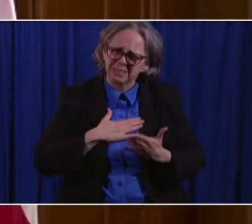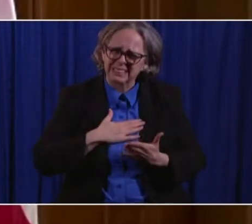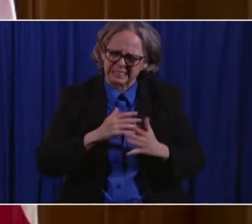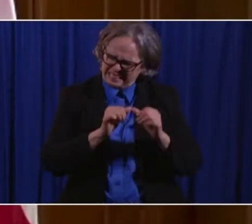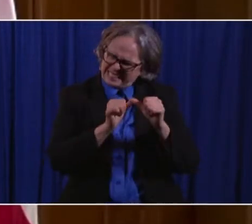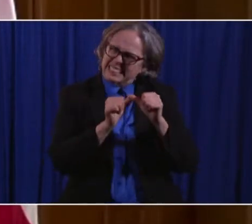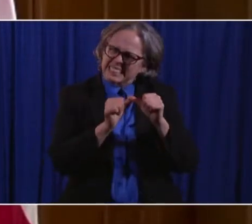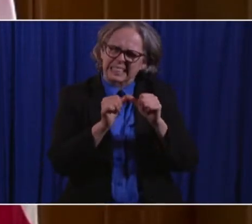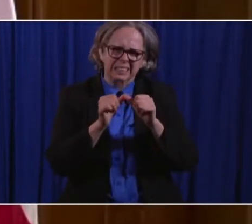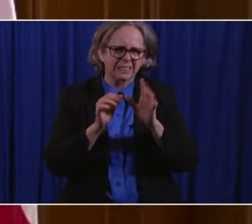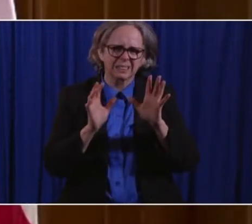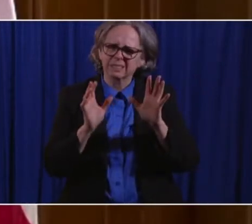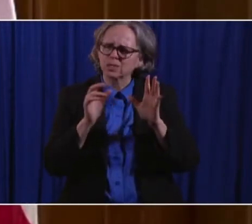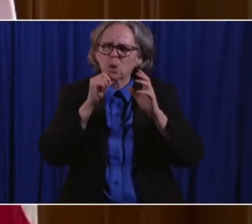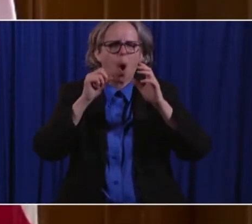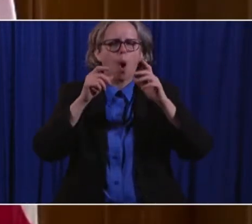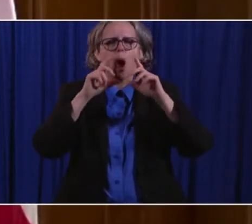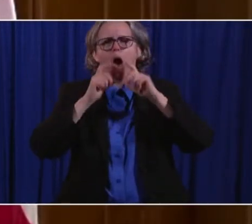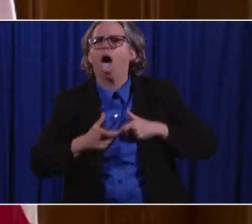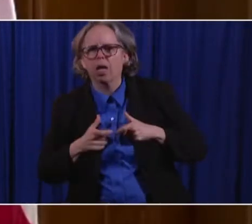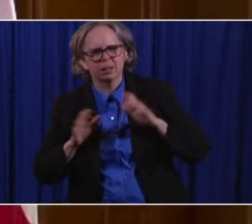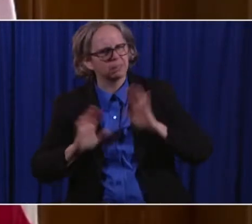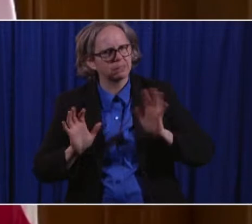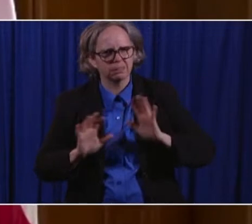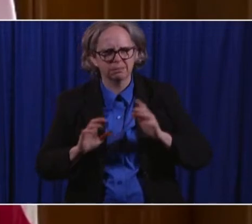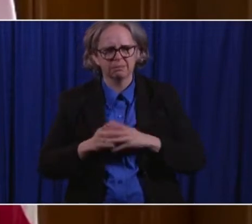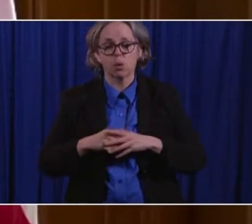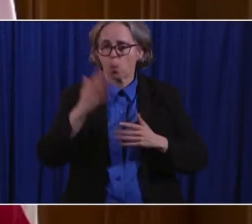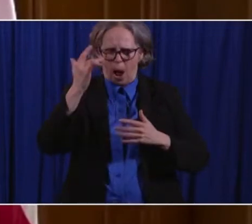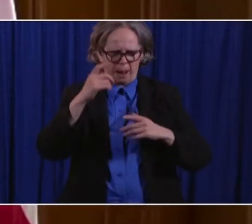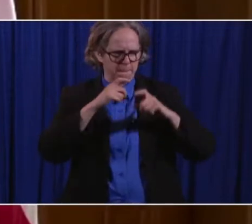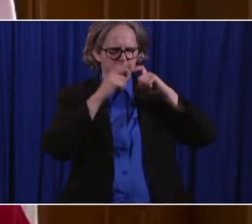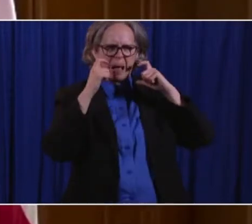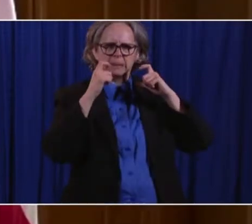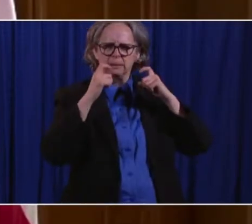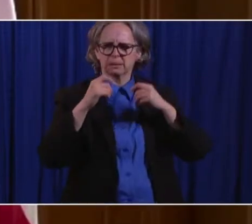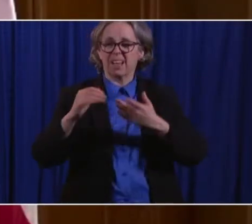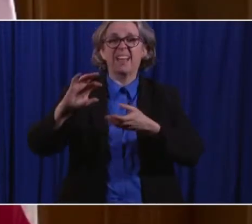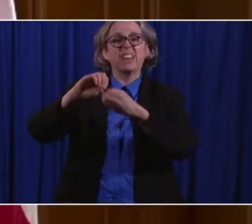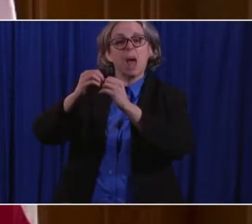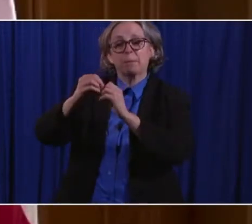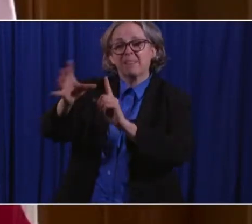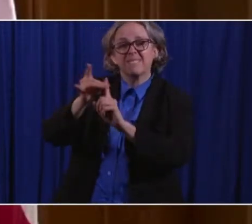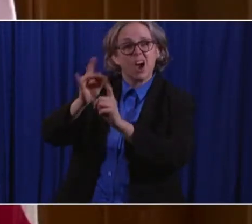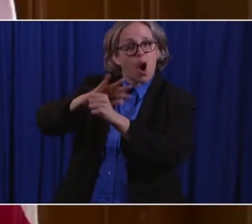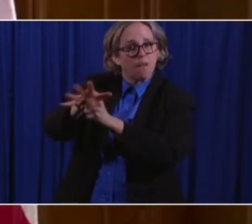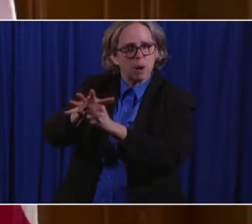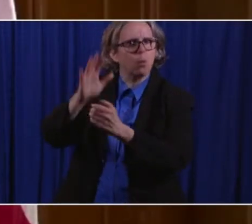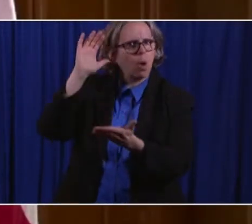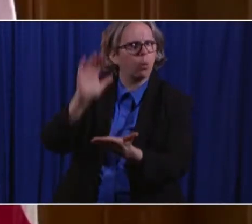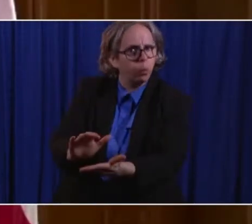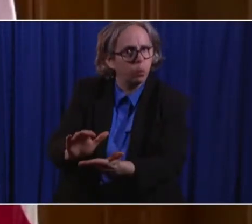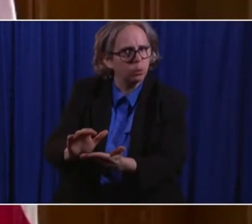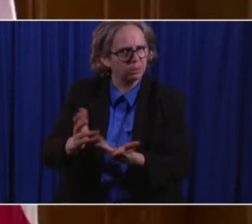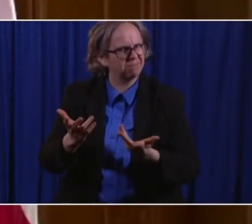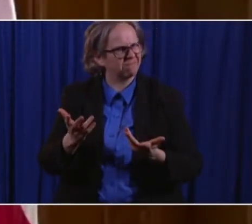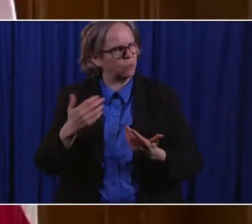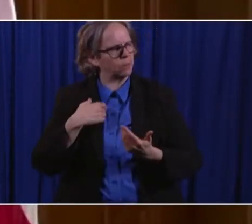is going to have a huge impact. If Ohioans will remember that outside is a lot safer than